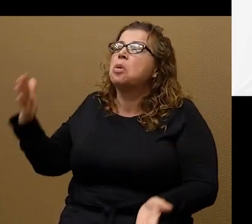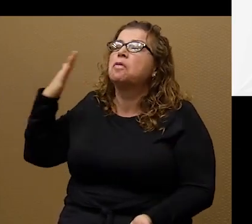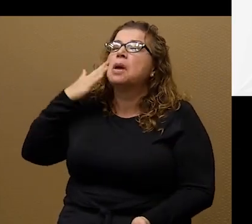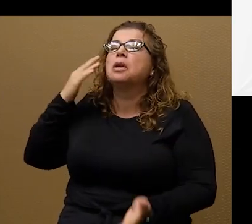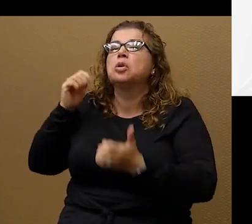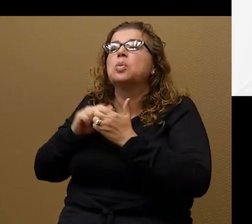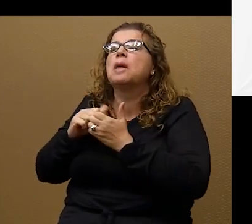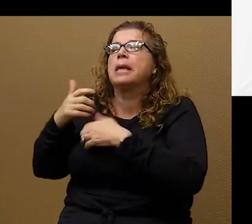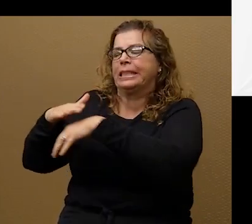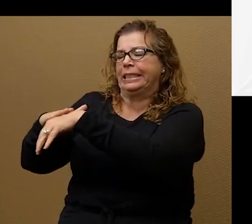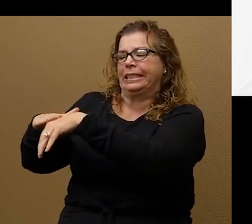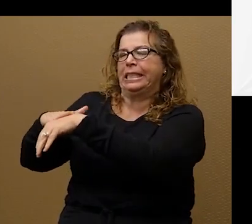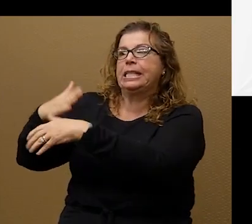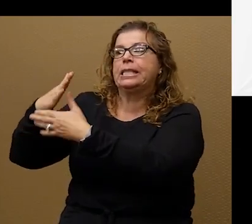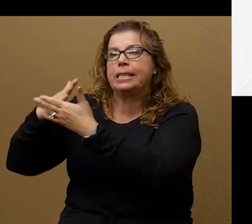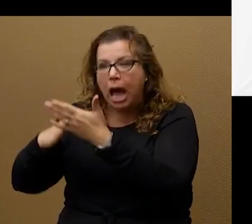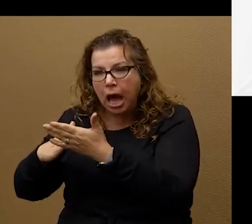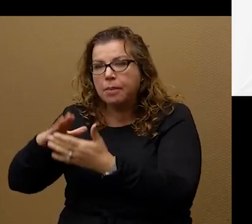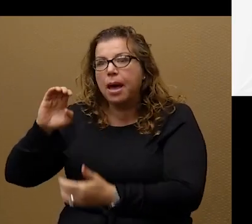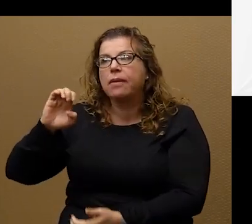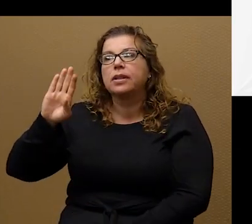practices, but not all.